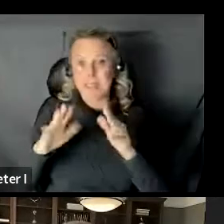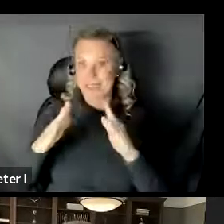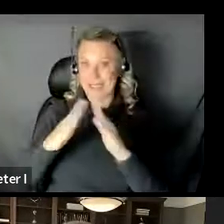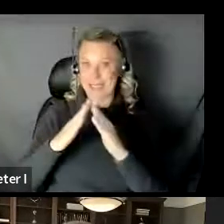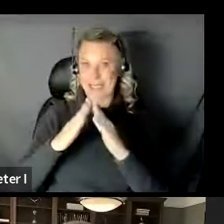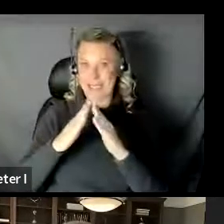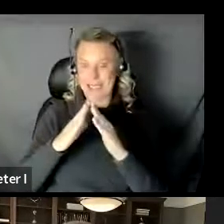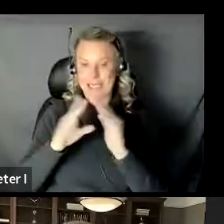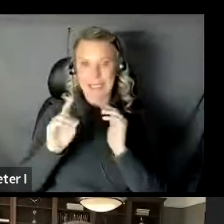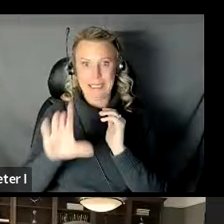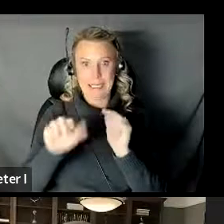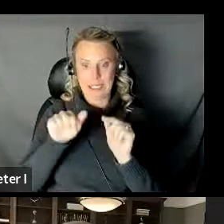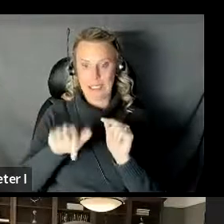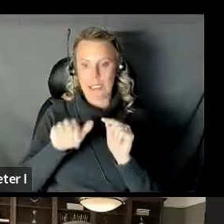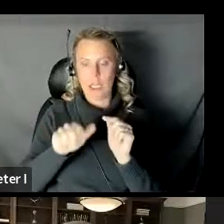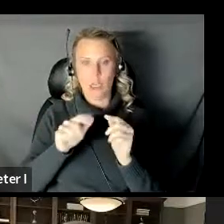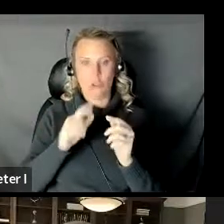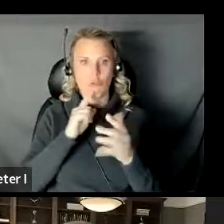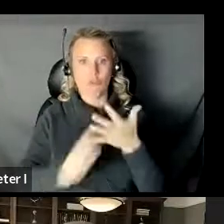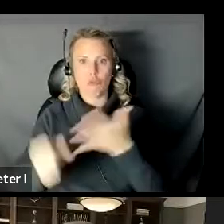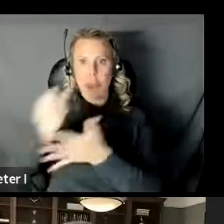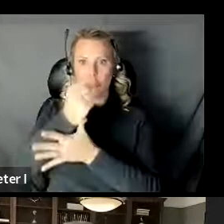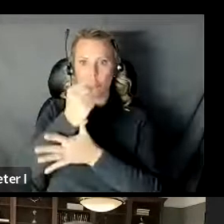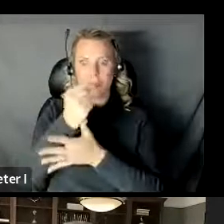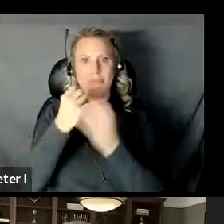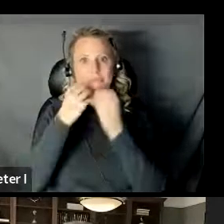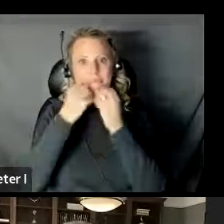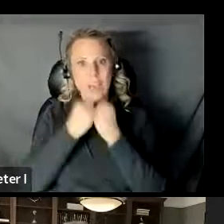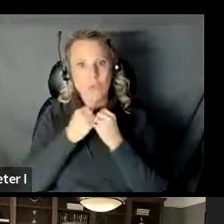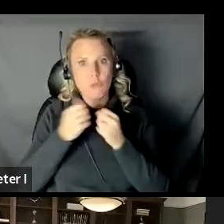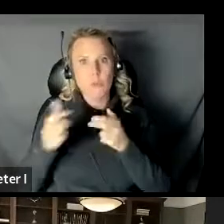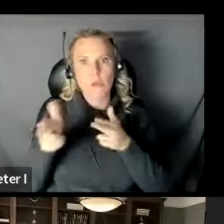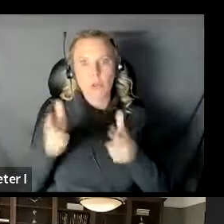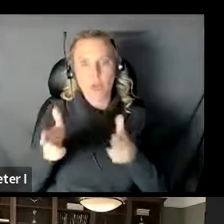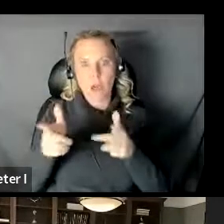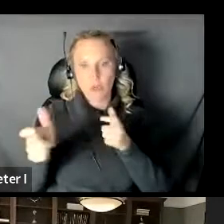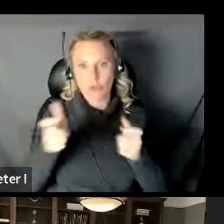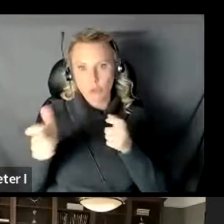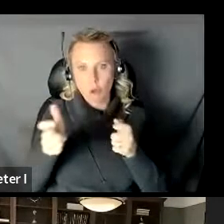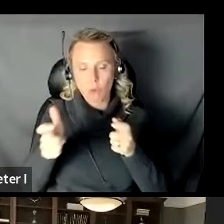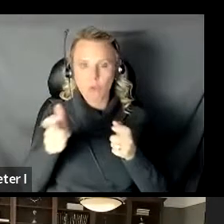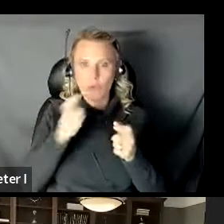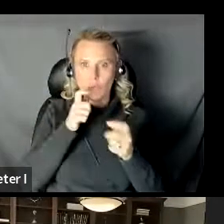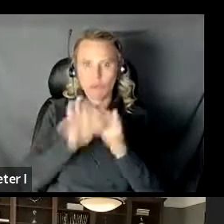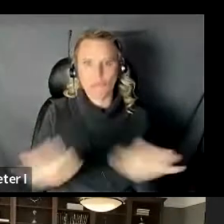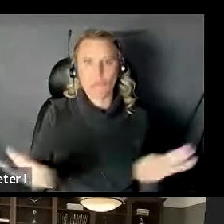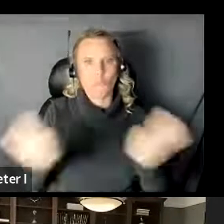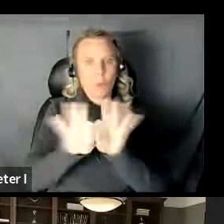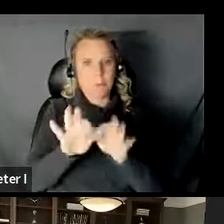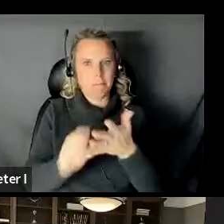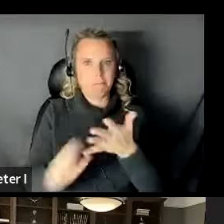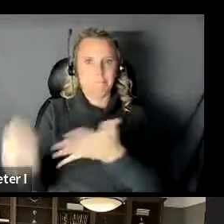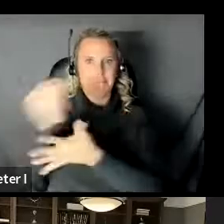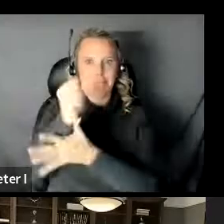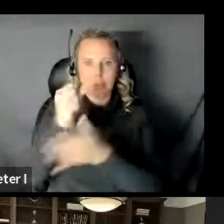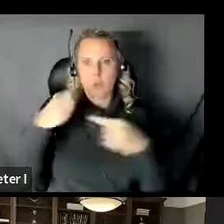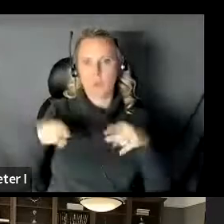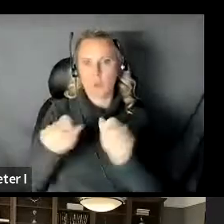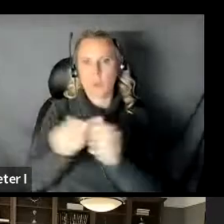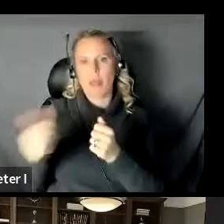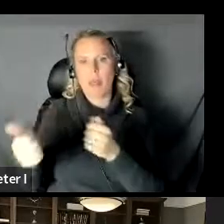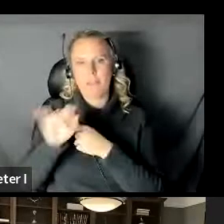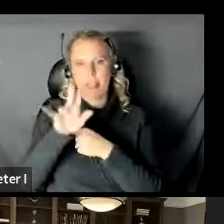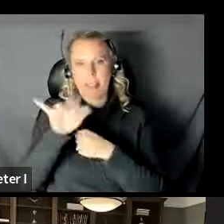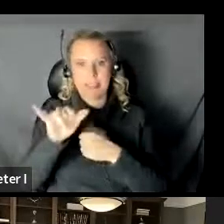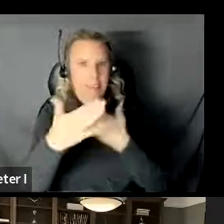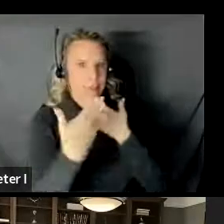that prioritizes and values gun control to take these measures seriously and to make sure that they're commensurate with other felonies in